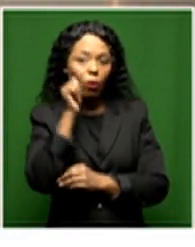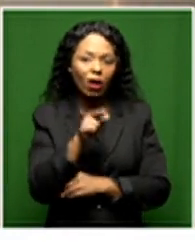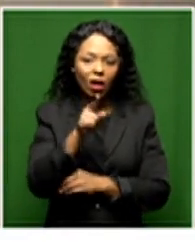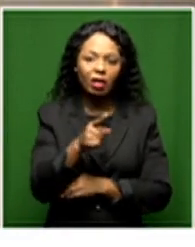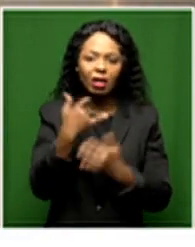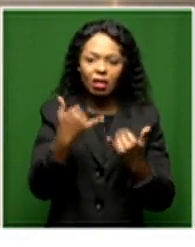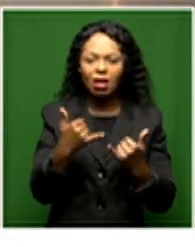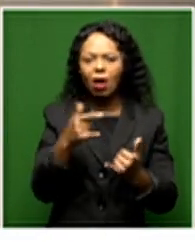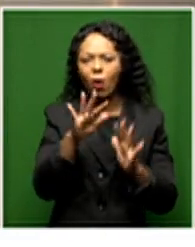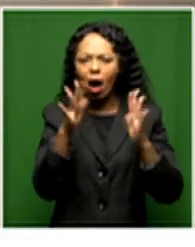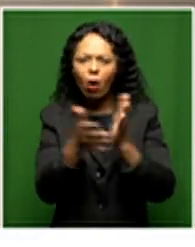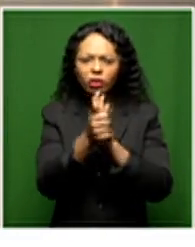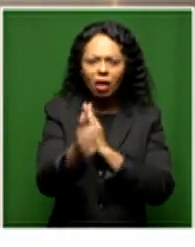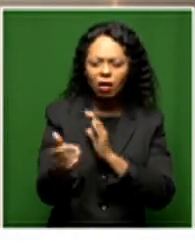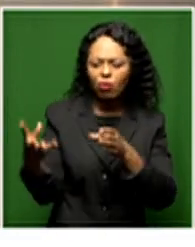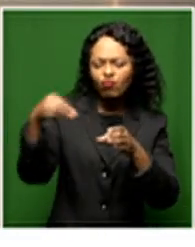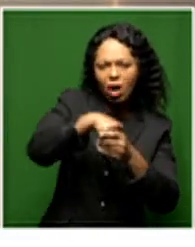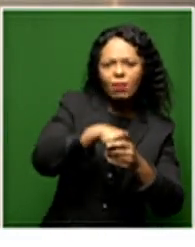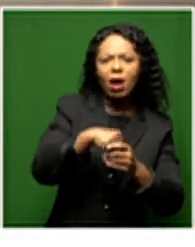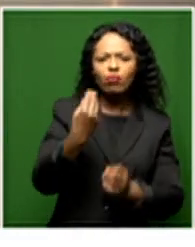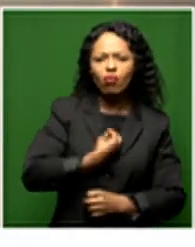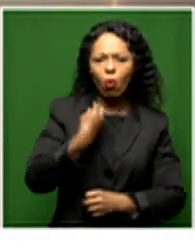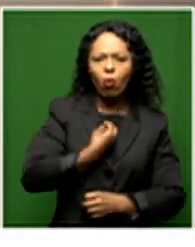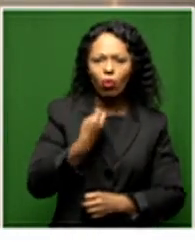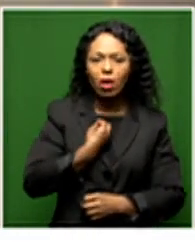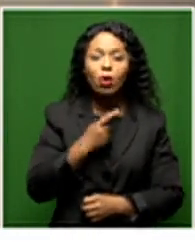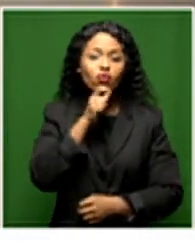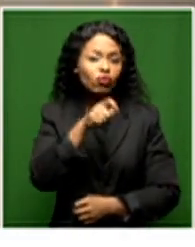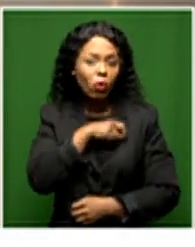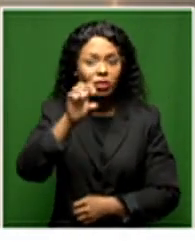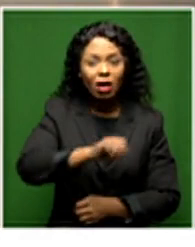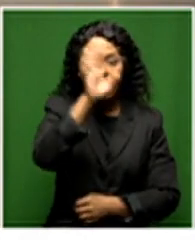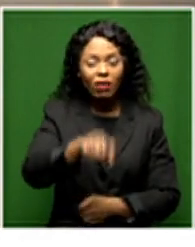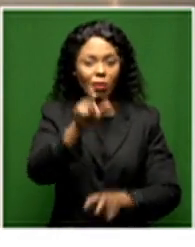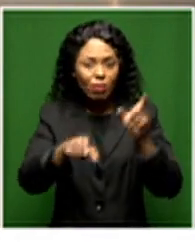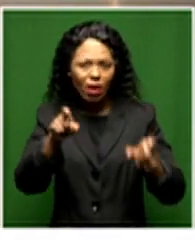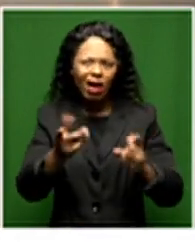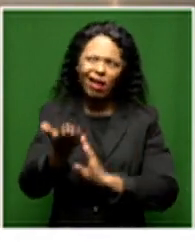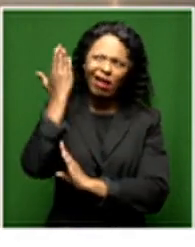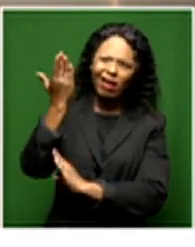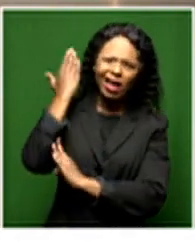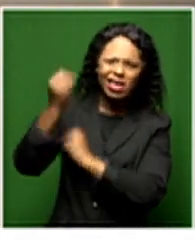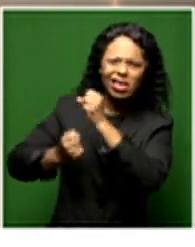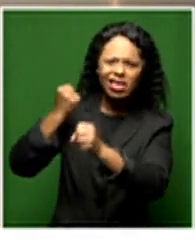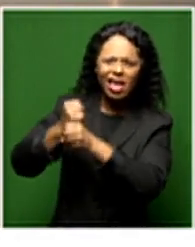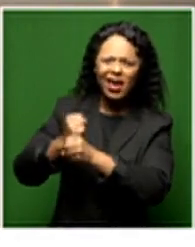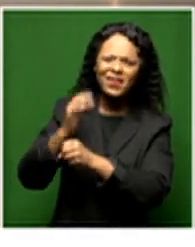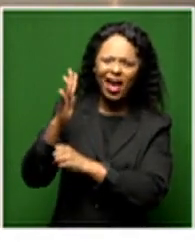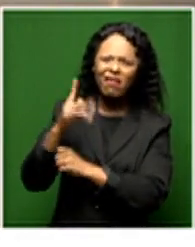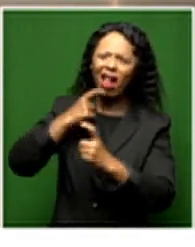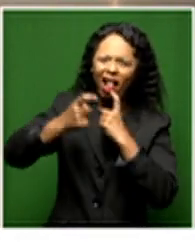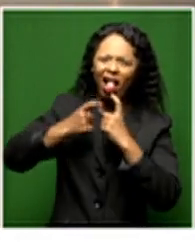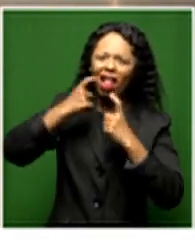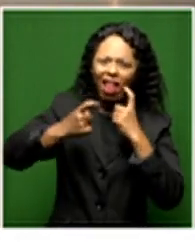how this is a credit to the skills of young people, the truth is, as South Africans, we've spent the past perhaps 5 to more years